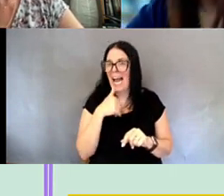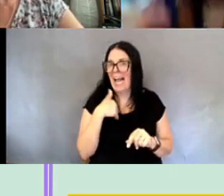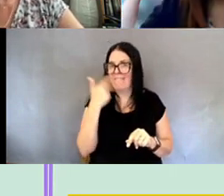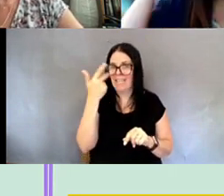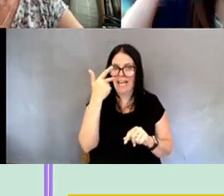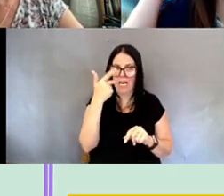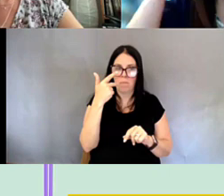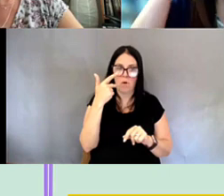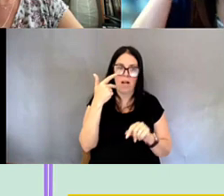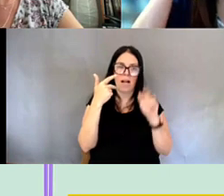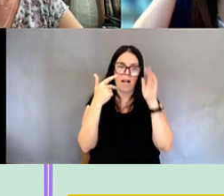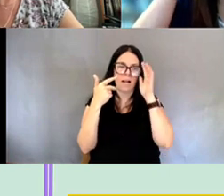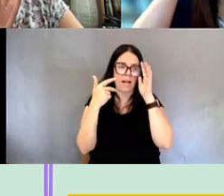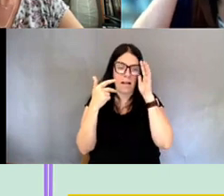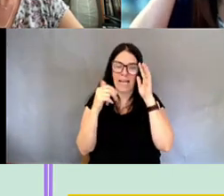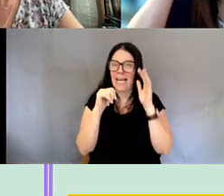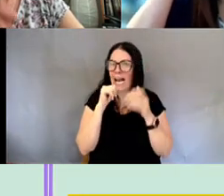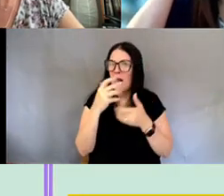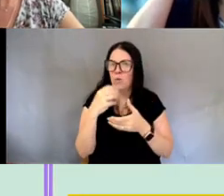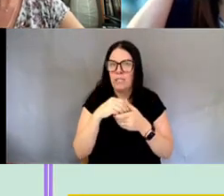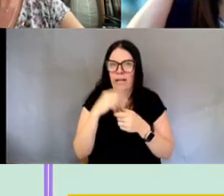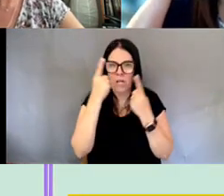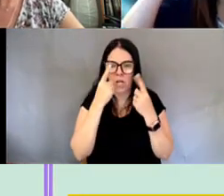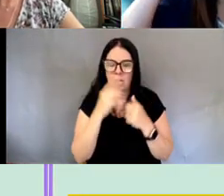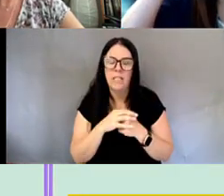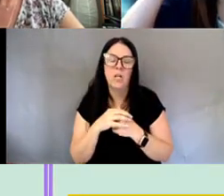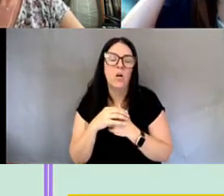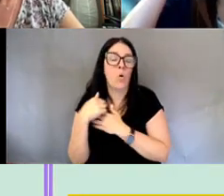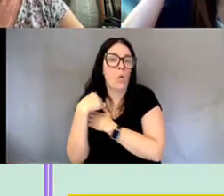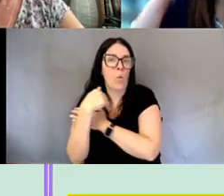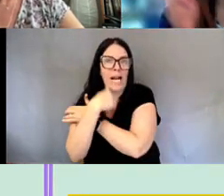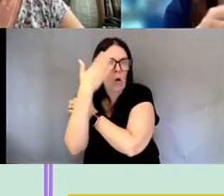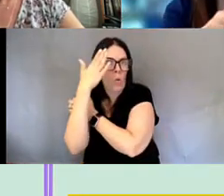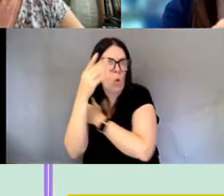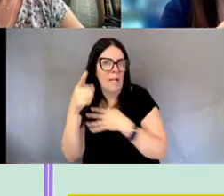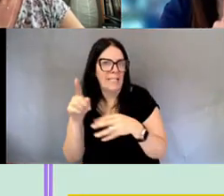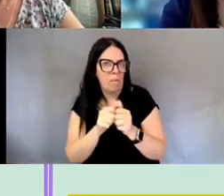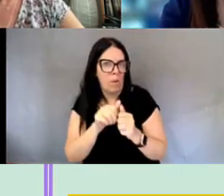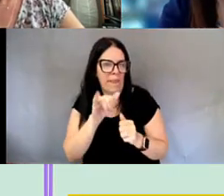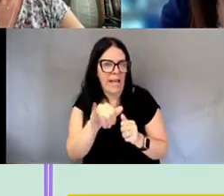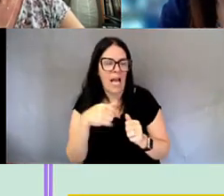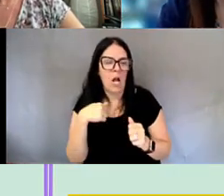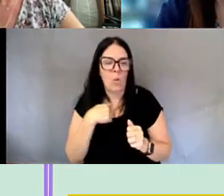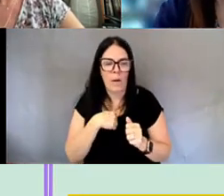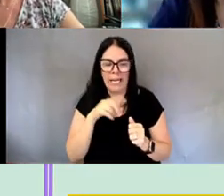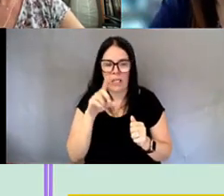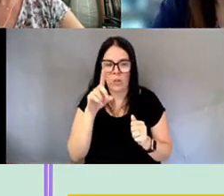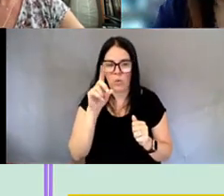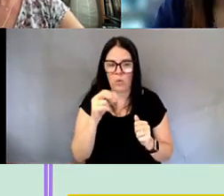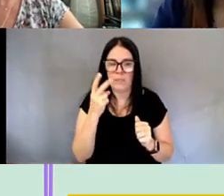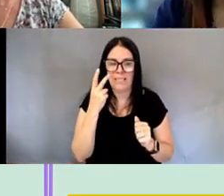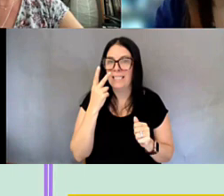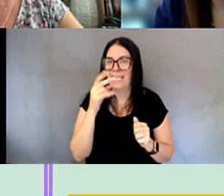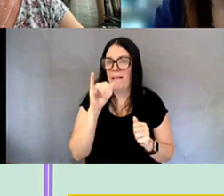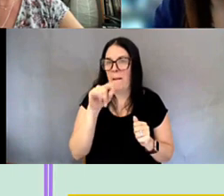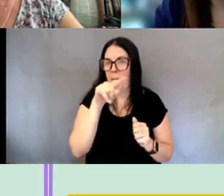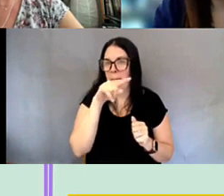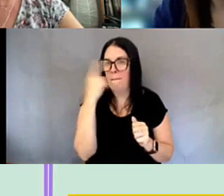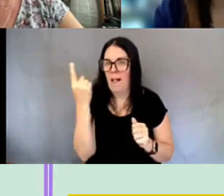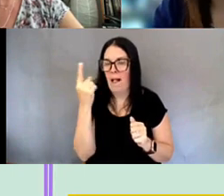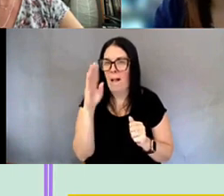thoughtfully. We don't know what goes on in this beautiful magic black box here. We see we see that those black boxes